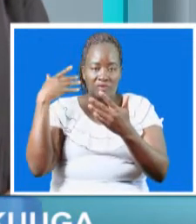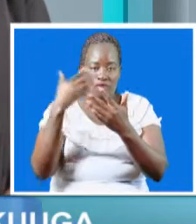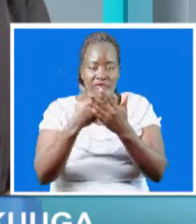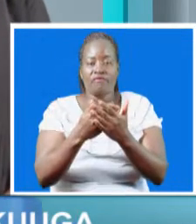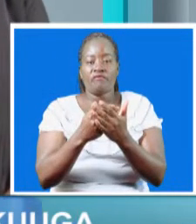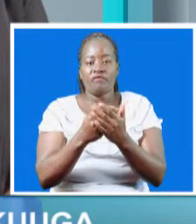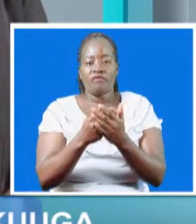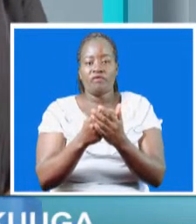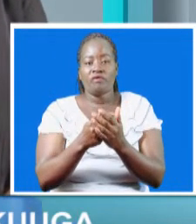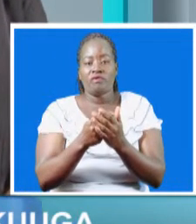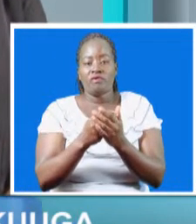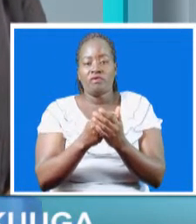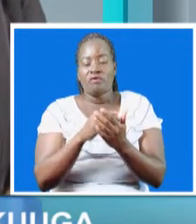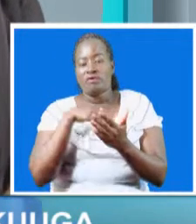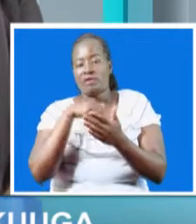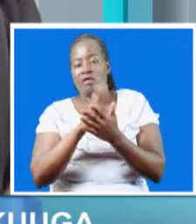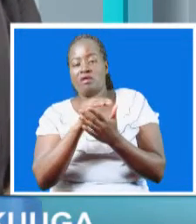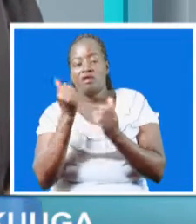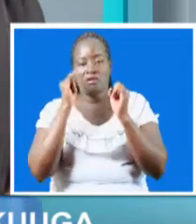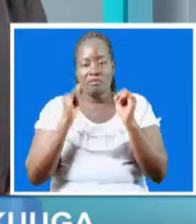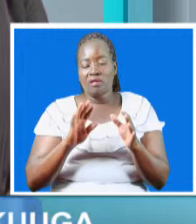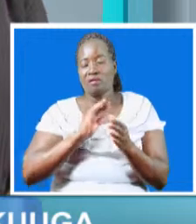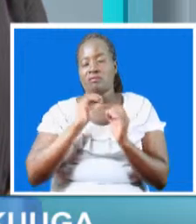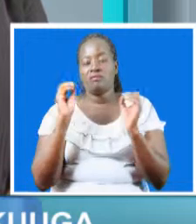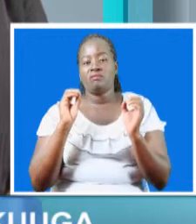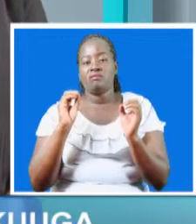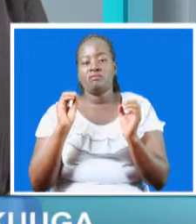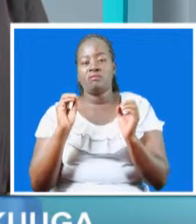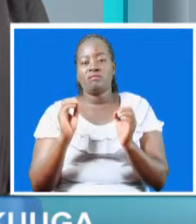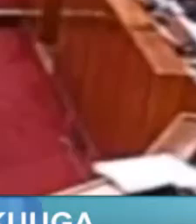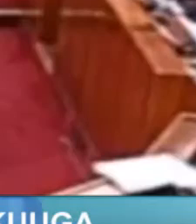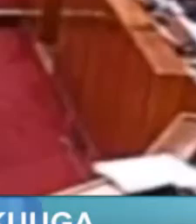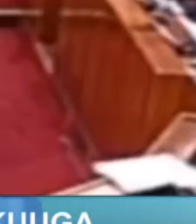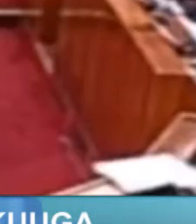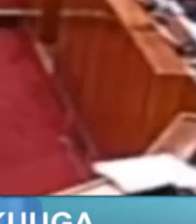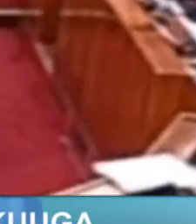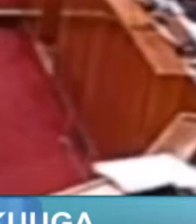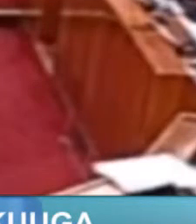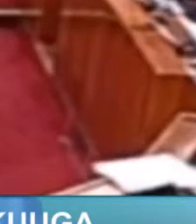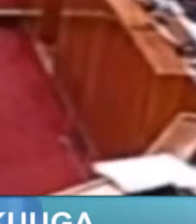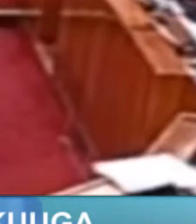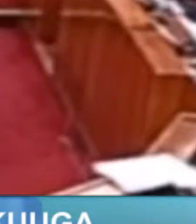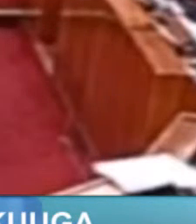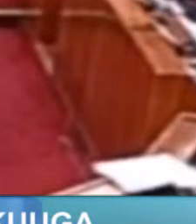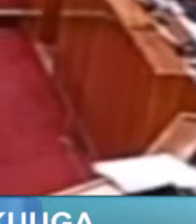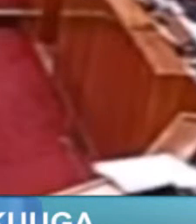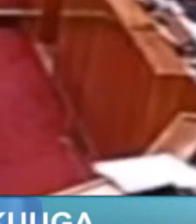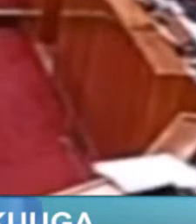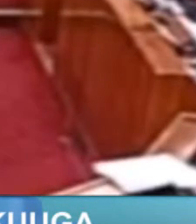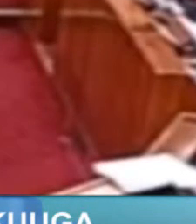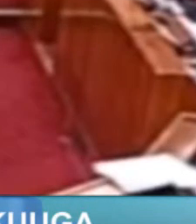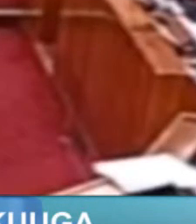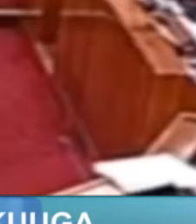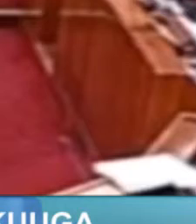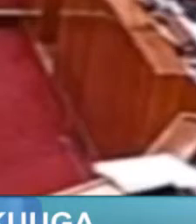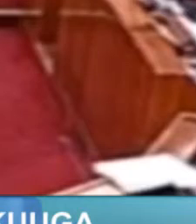mwene ate gutumana tauri ya mwadiki ito wa Mohoro wa Hua Kamau haratu tariria. Bunge ya Senate ireda mihango ya wadikithia wado